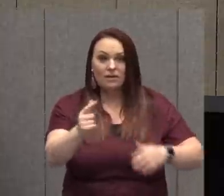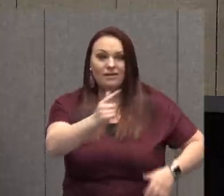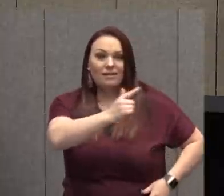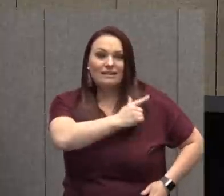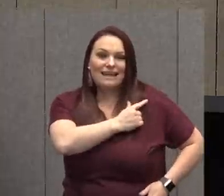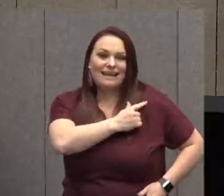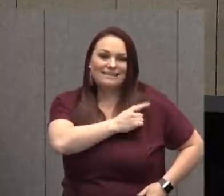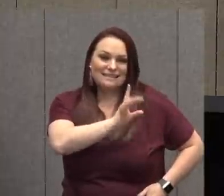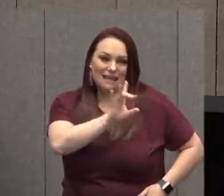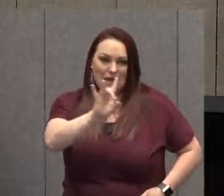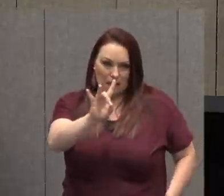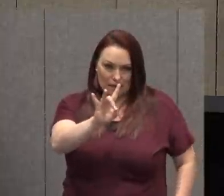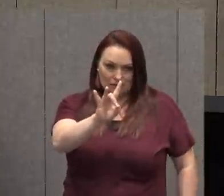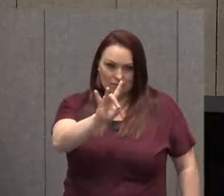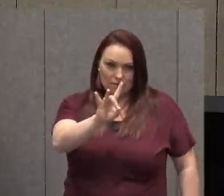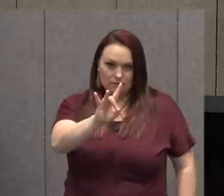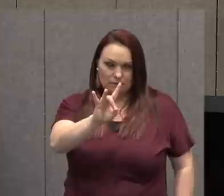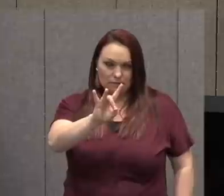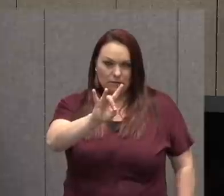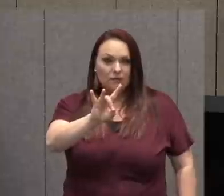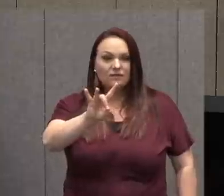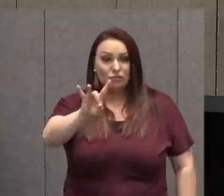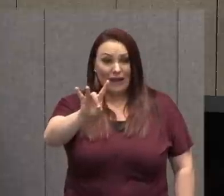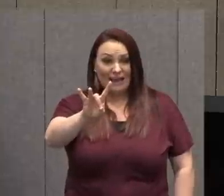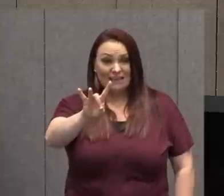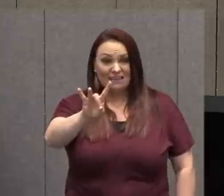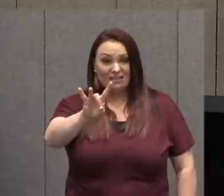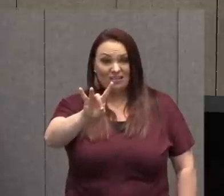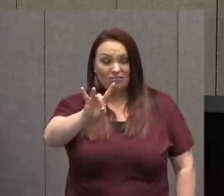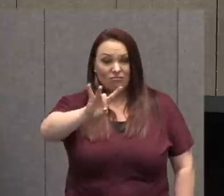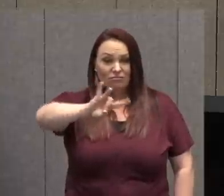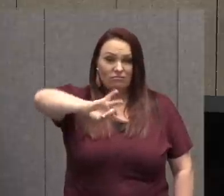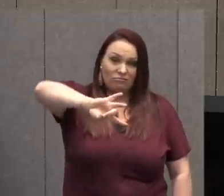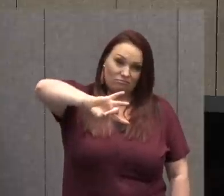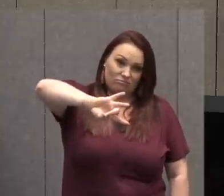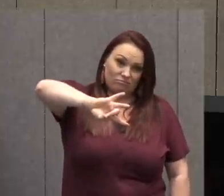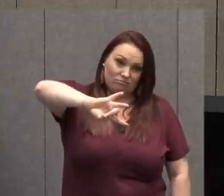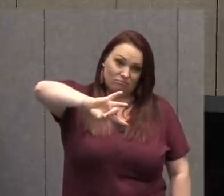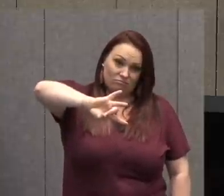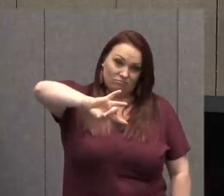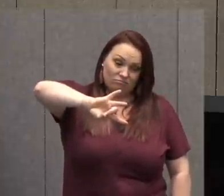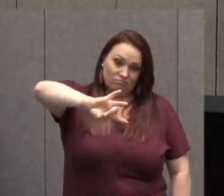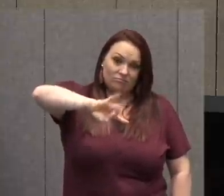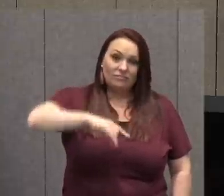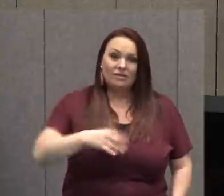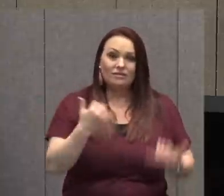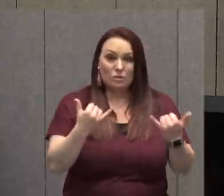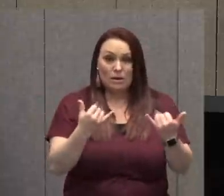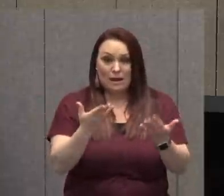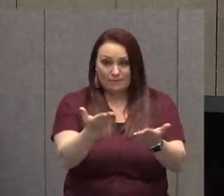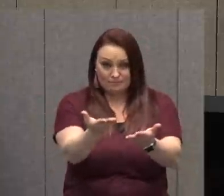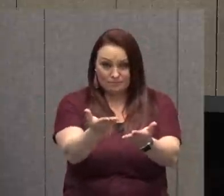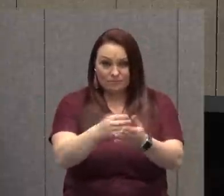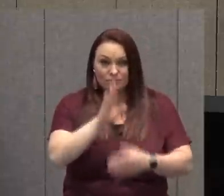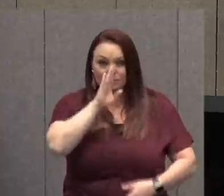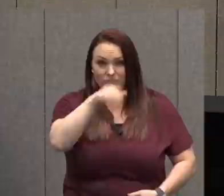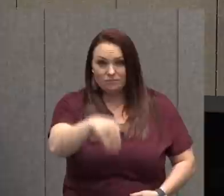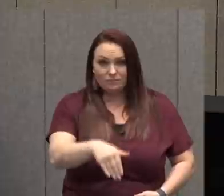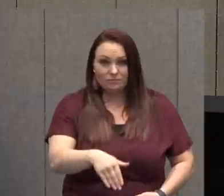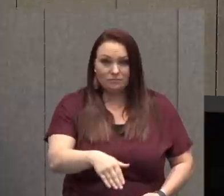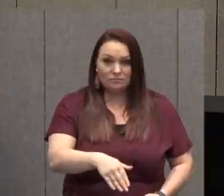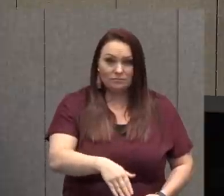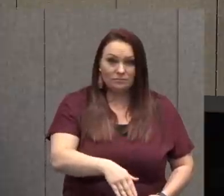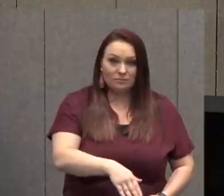eight? Because this is an eight, but we're gonna make a lazy eight. It's laying down. So we're gonna do it this way, and now we're gonna go